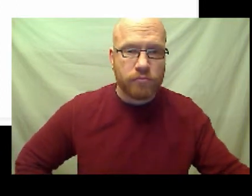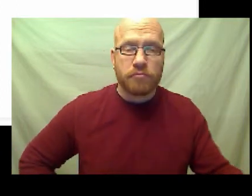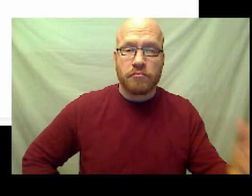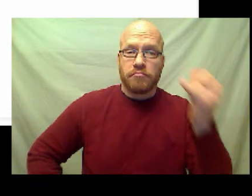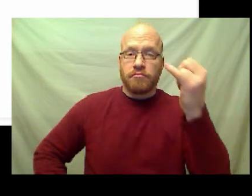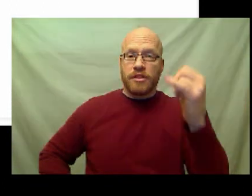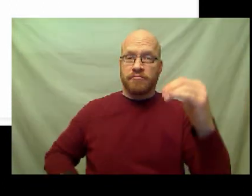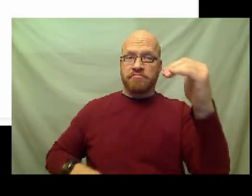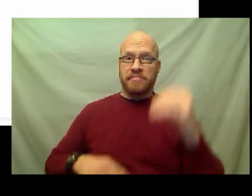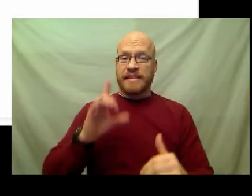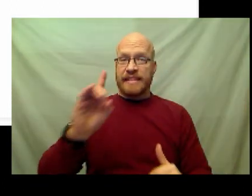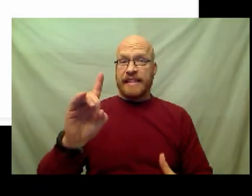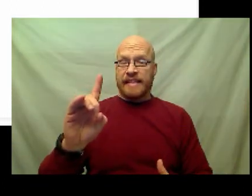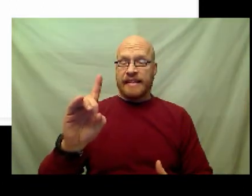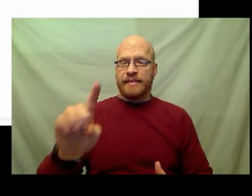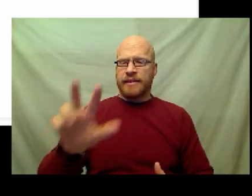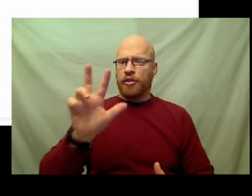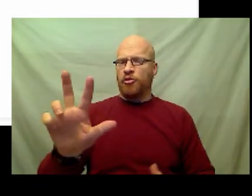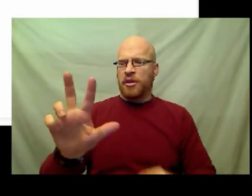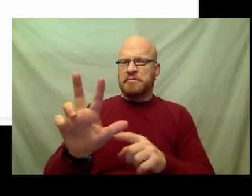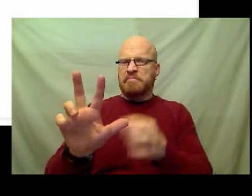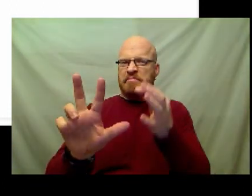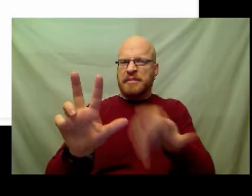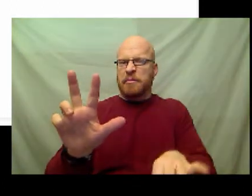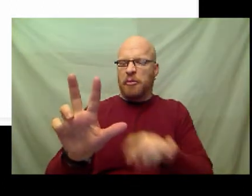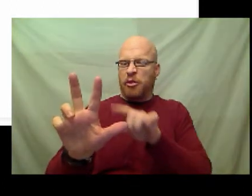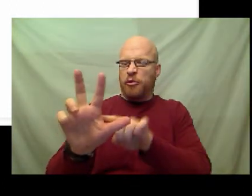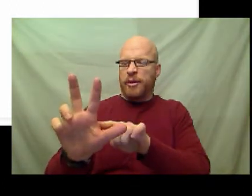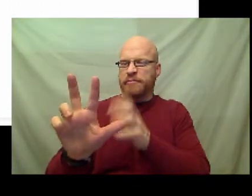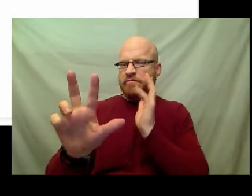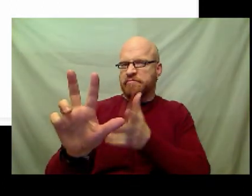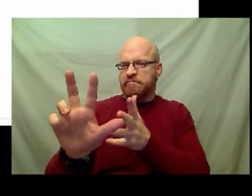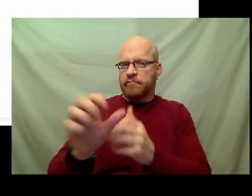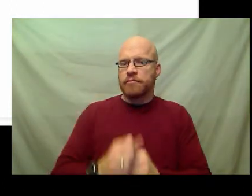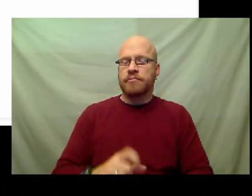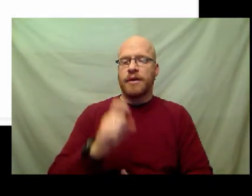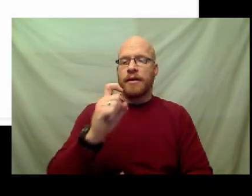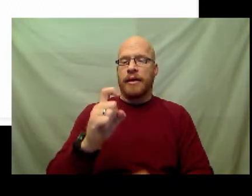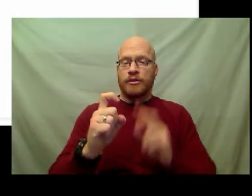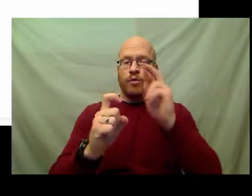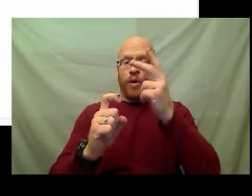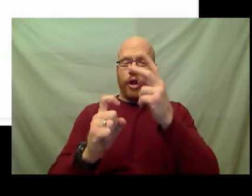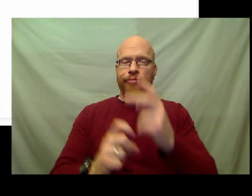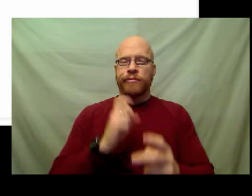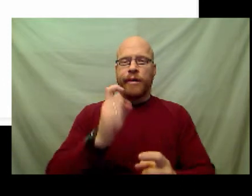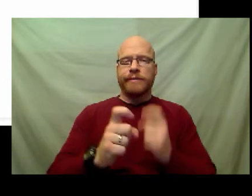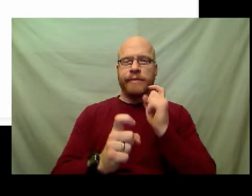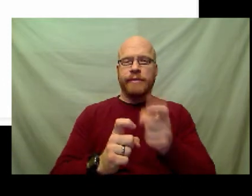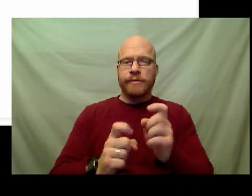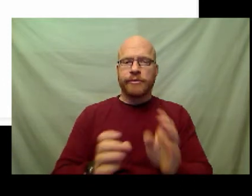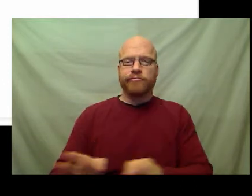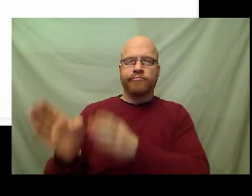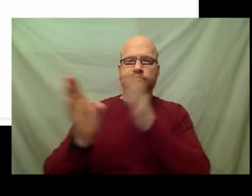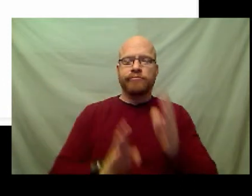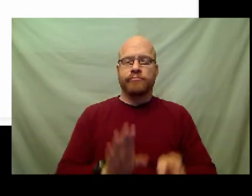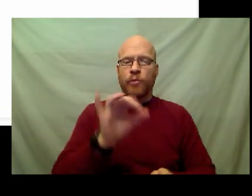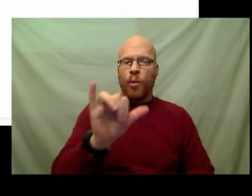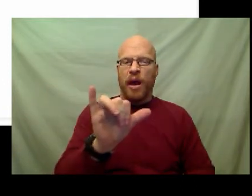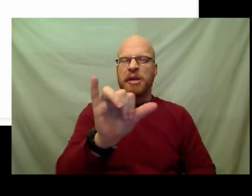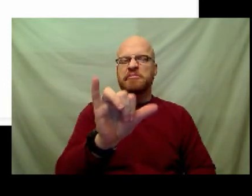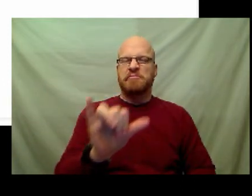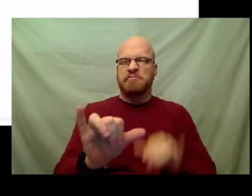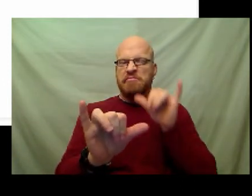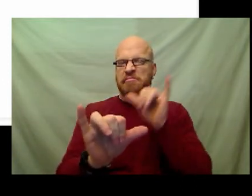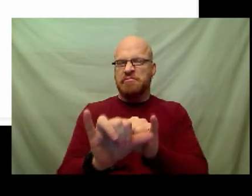Okay, now, for example D, 3 is pretty simple. 3 is its lowest factor. But then x squared is x times x. Y is